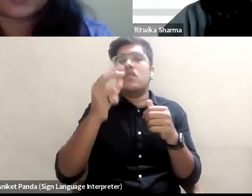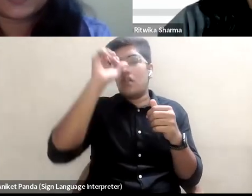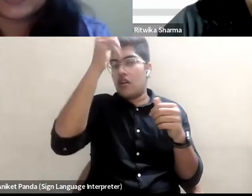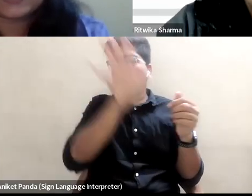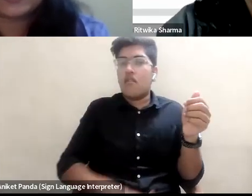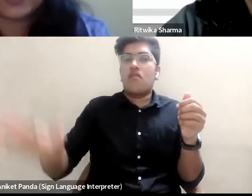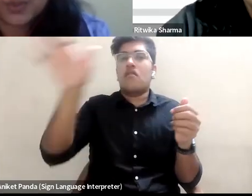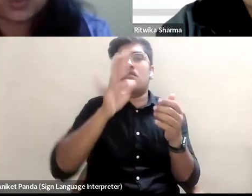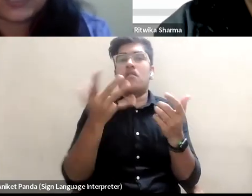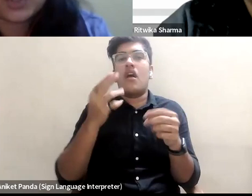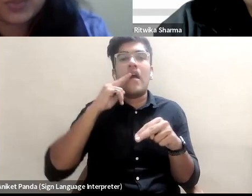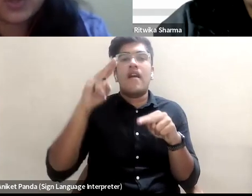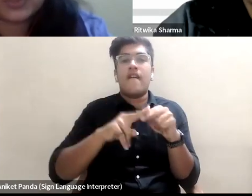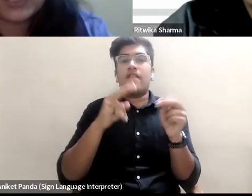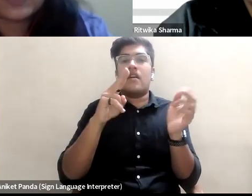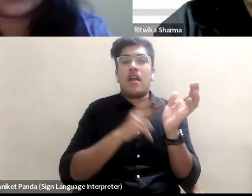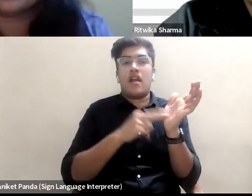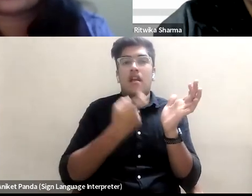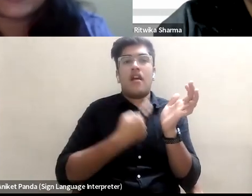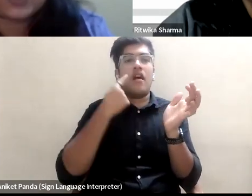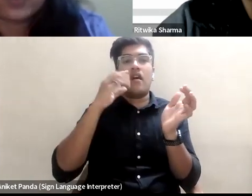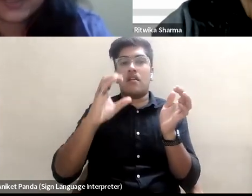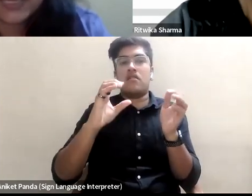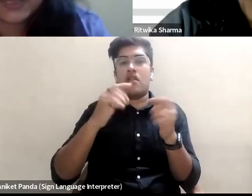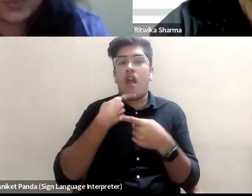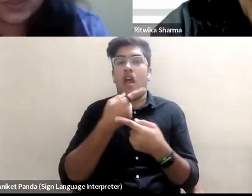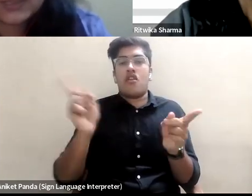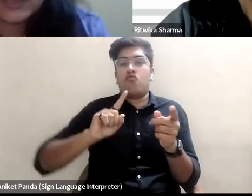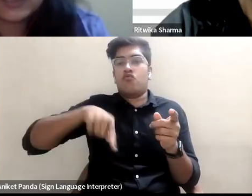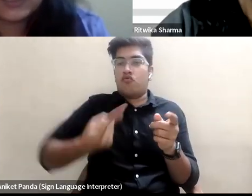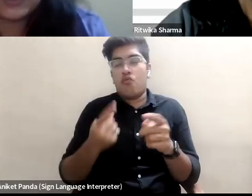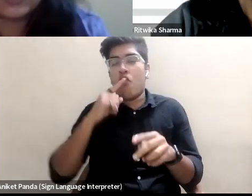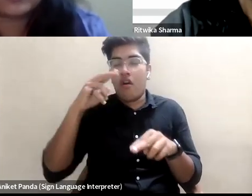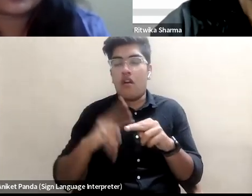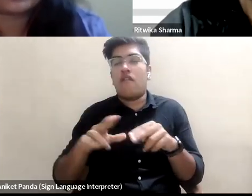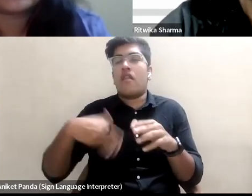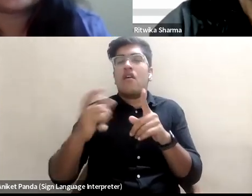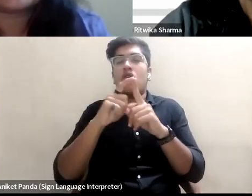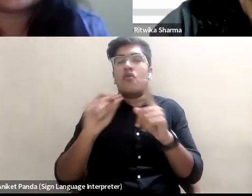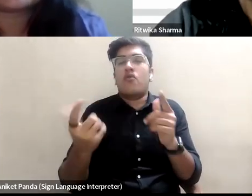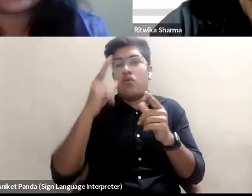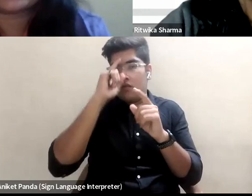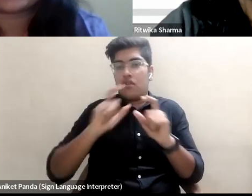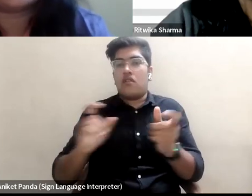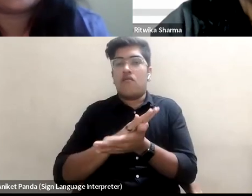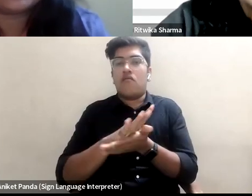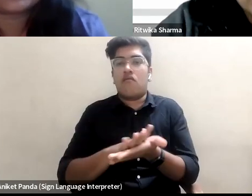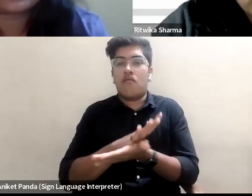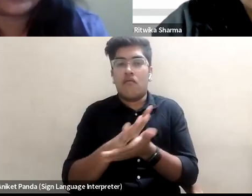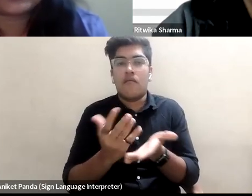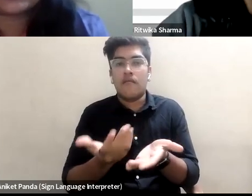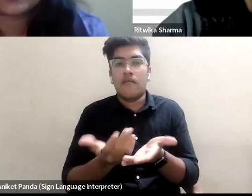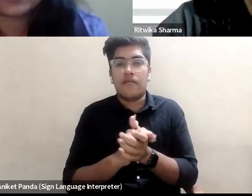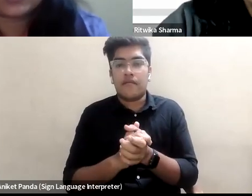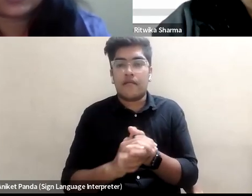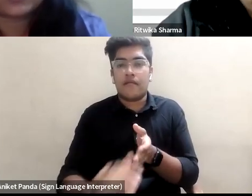the NRIC is rolled out tomorrow with no clarity of what exactly it wants? So it is, I believe it is